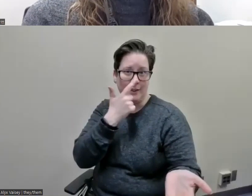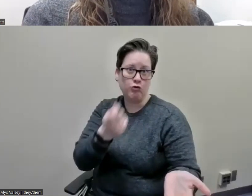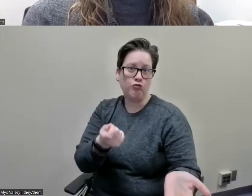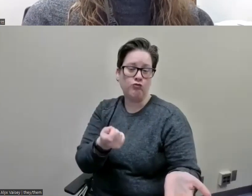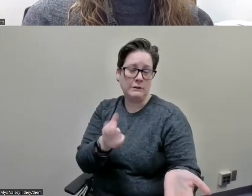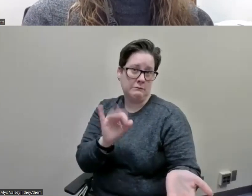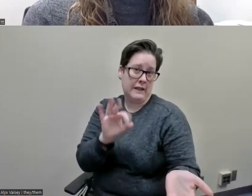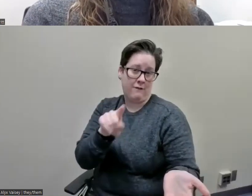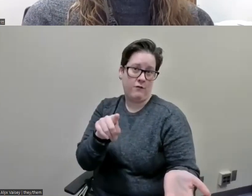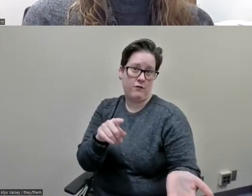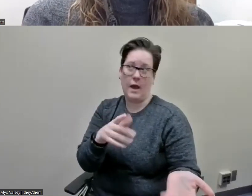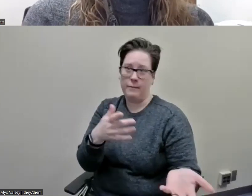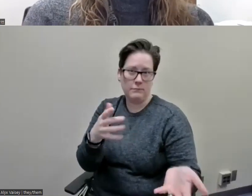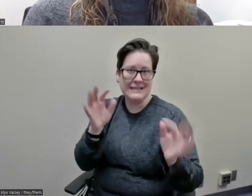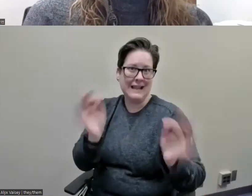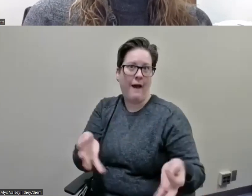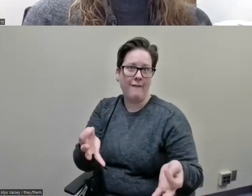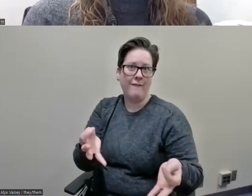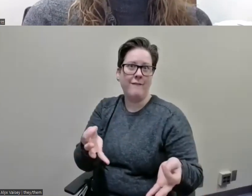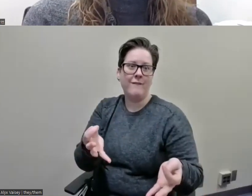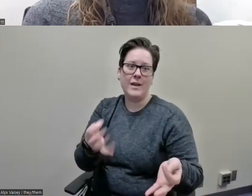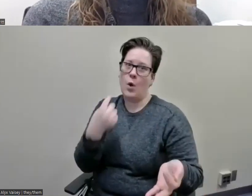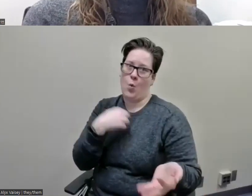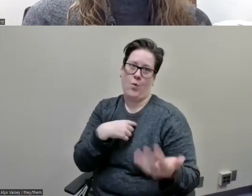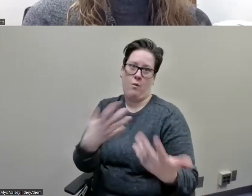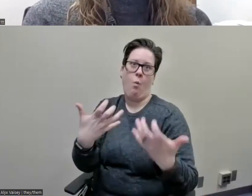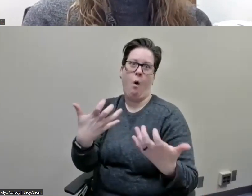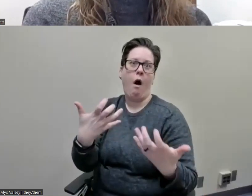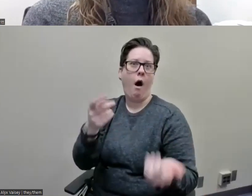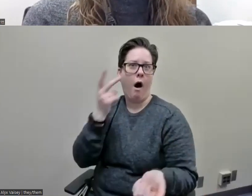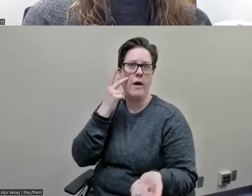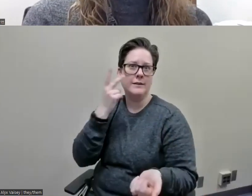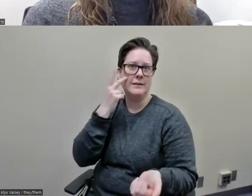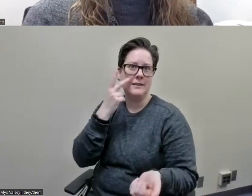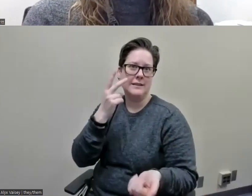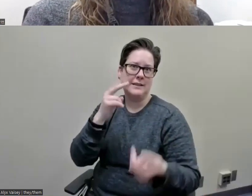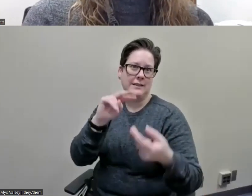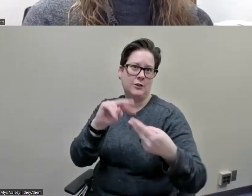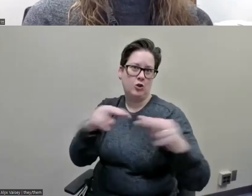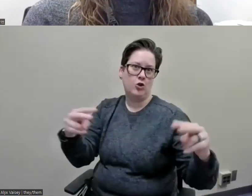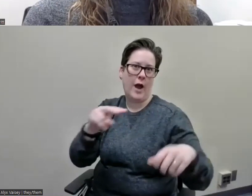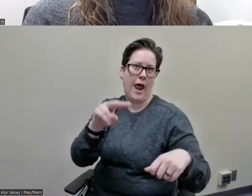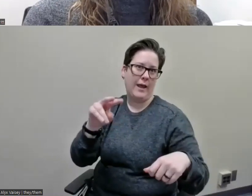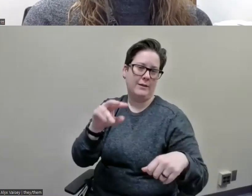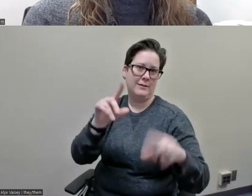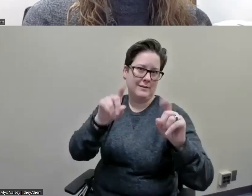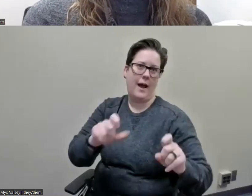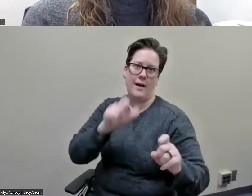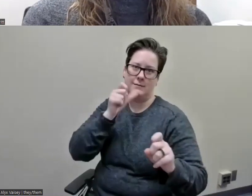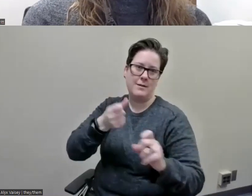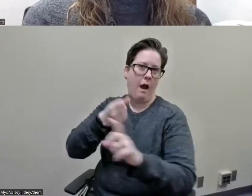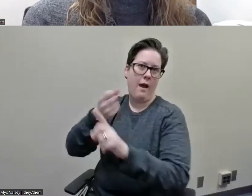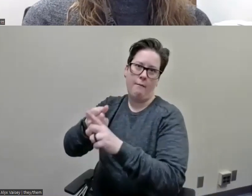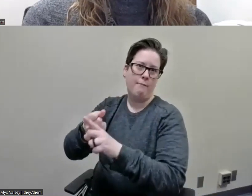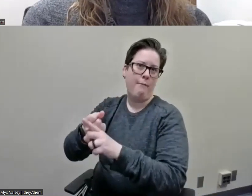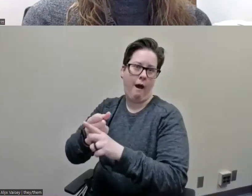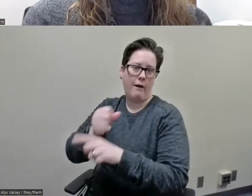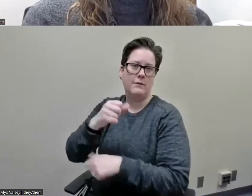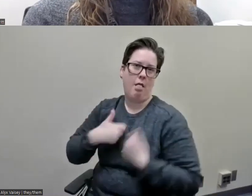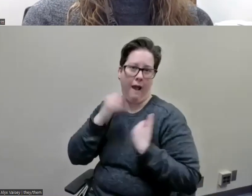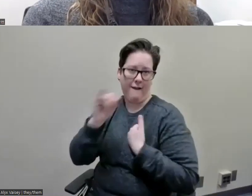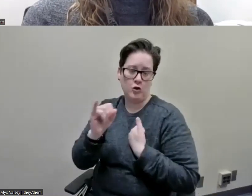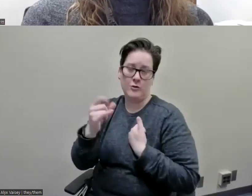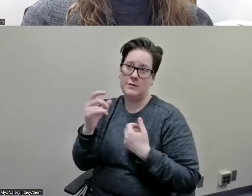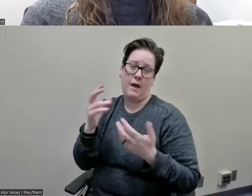think that's definitely something that's a passion of ours as well. As I keep telling patients, I hope we follow suit behind Florida in